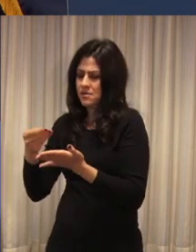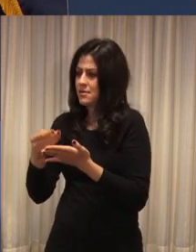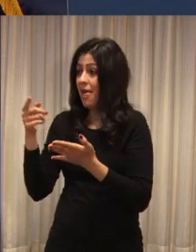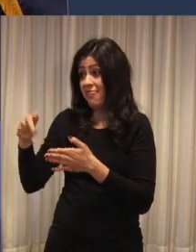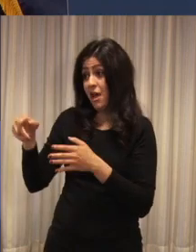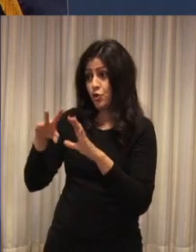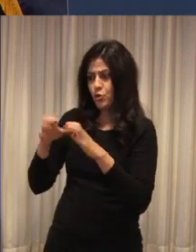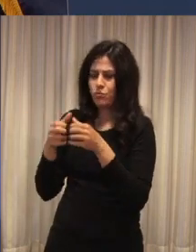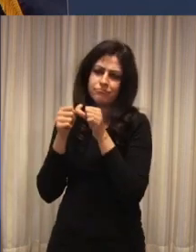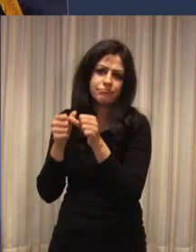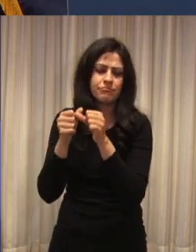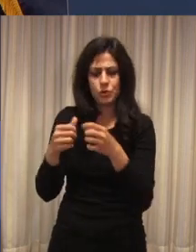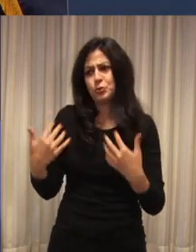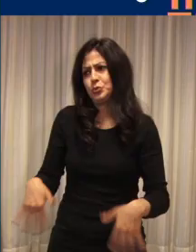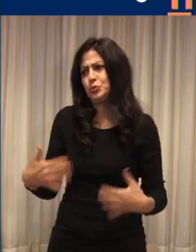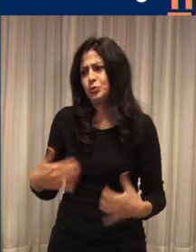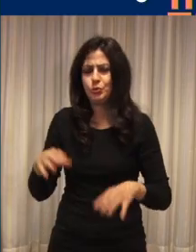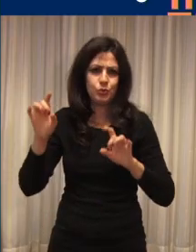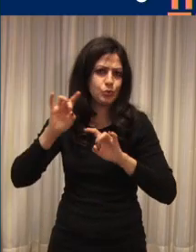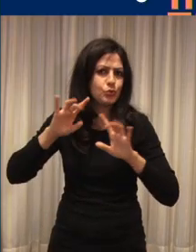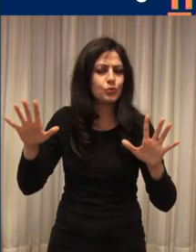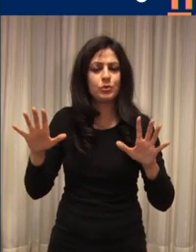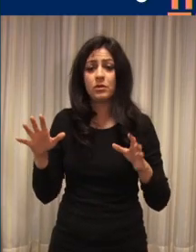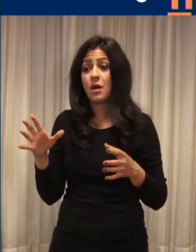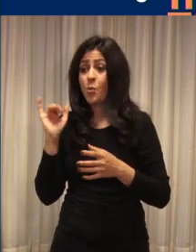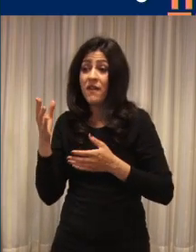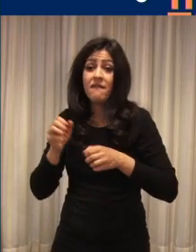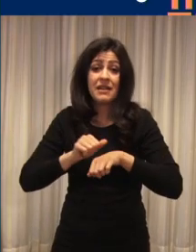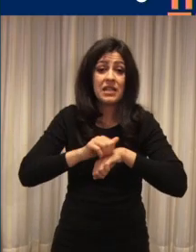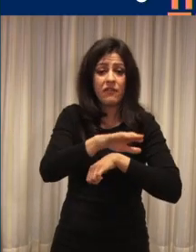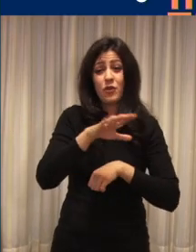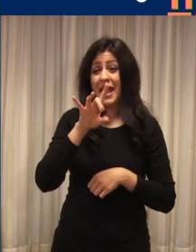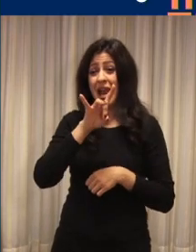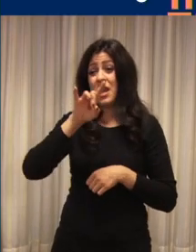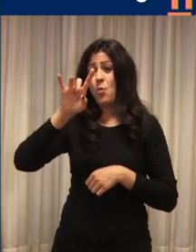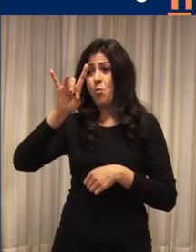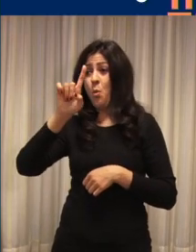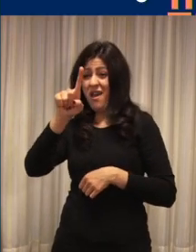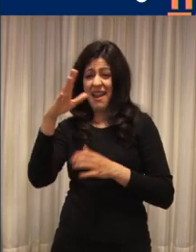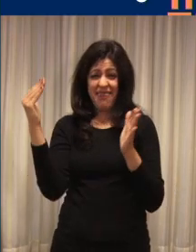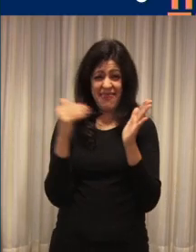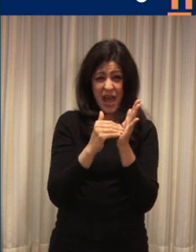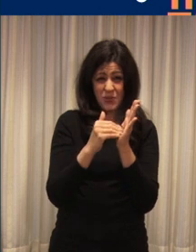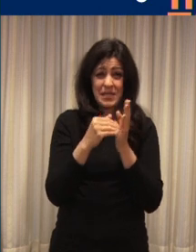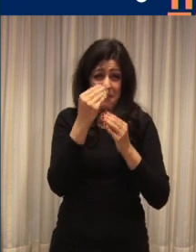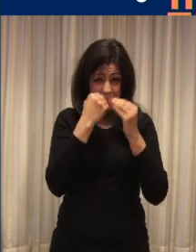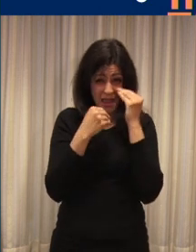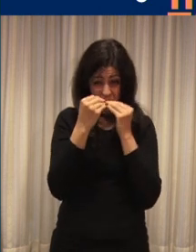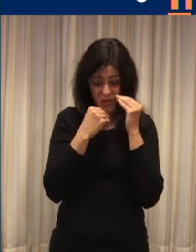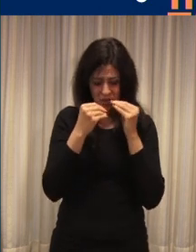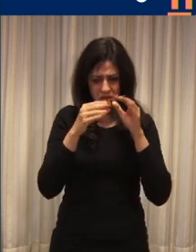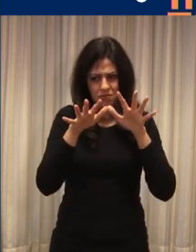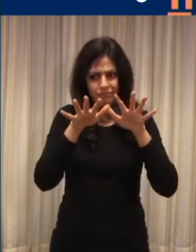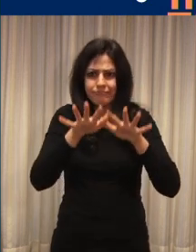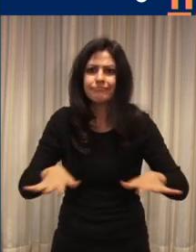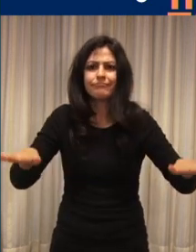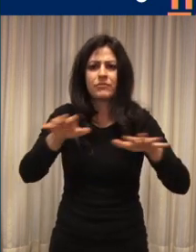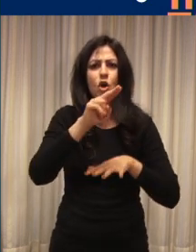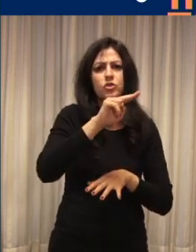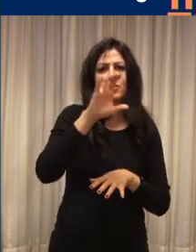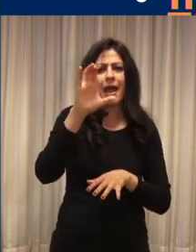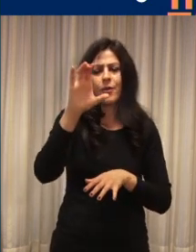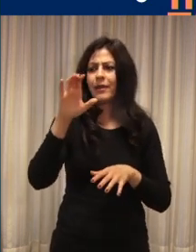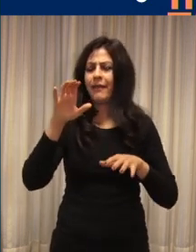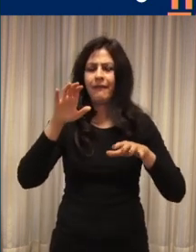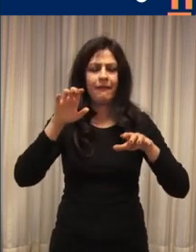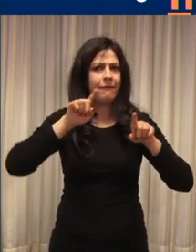work. We have now delivered over 81,000 meals across Ulster County to all the